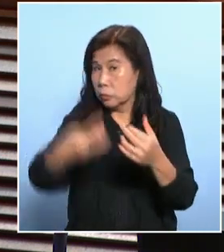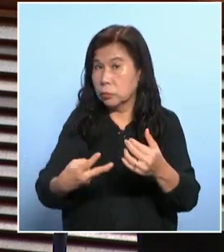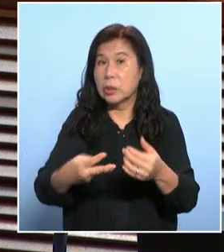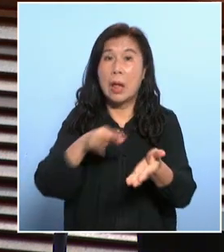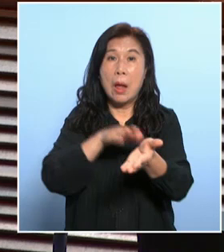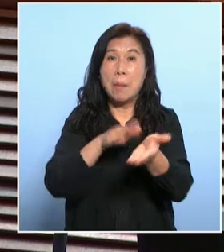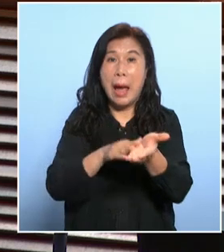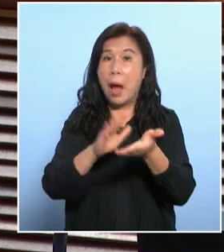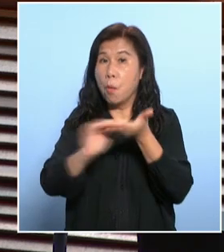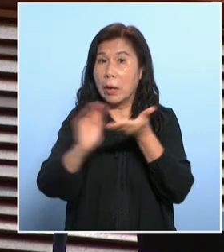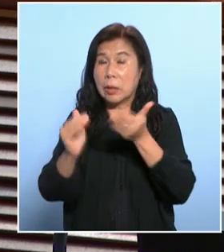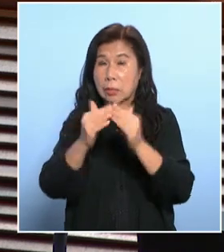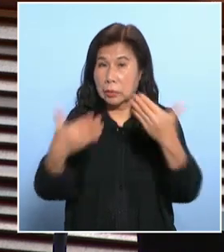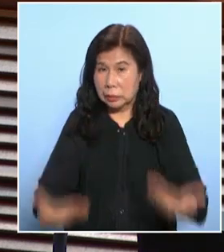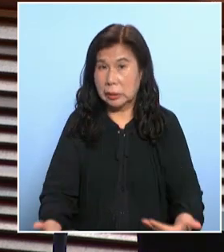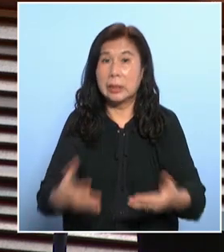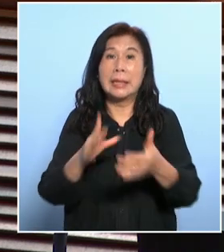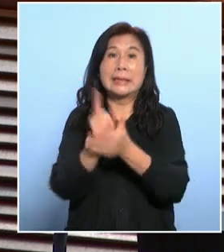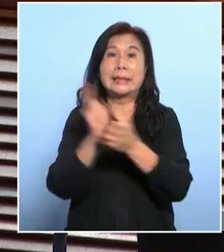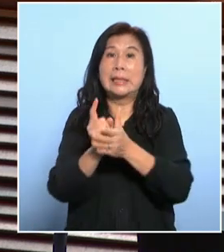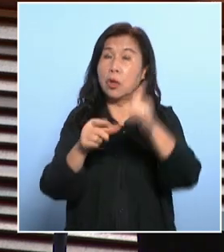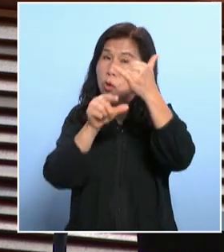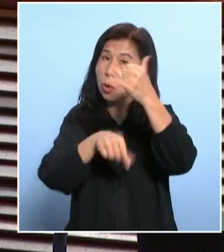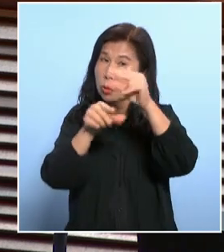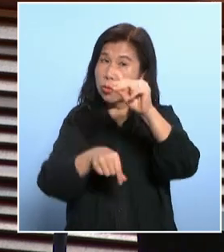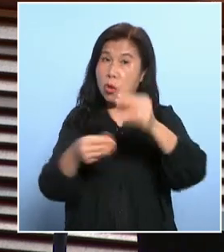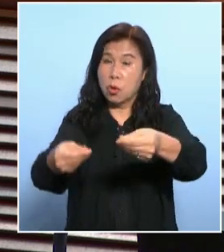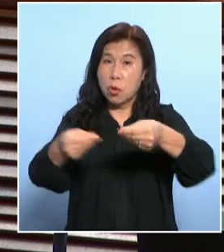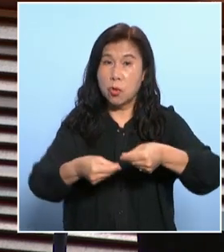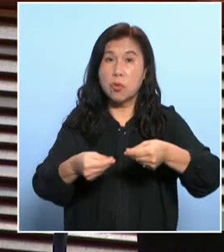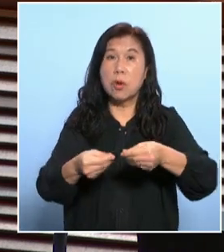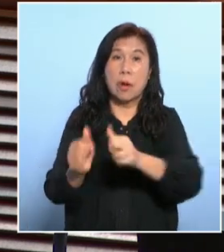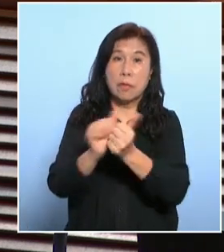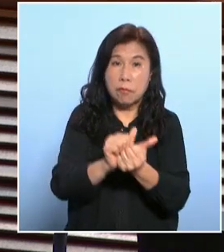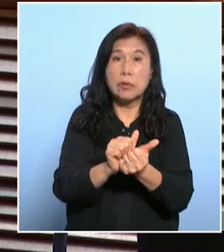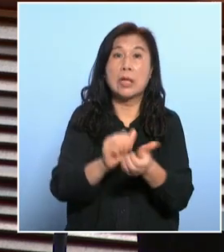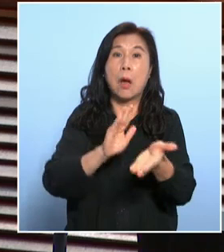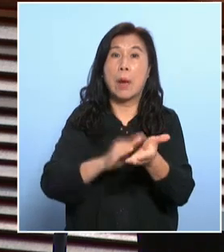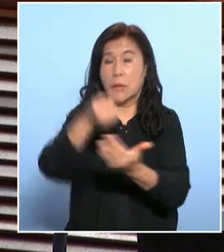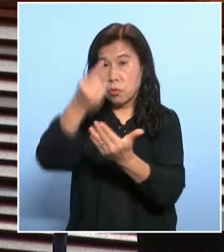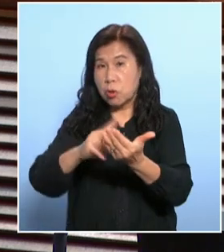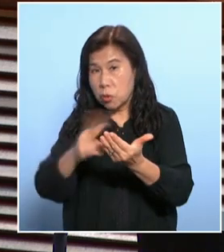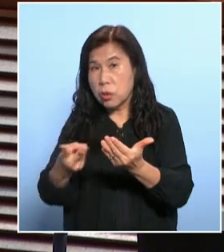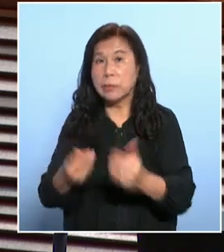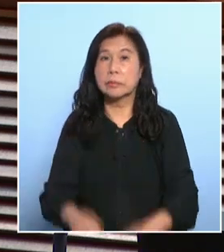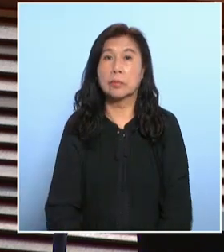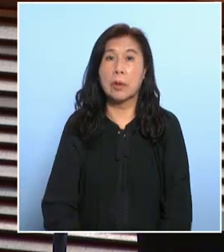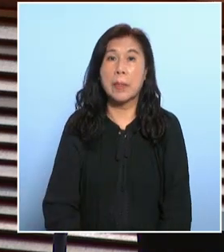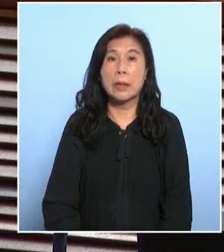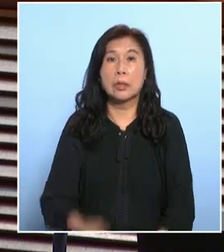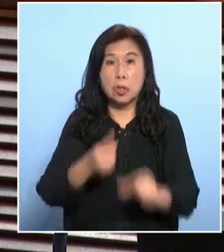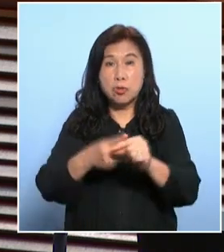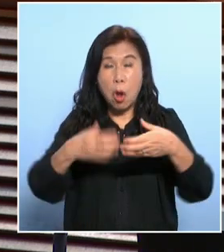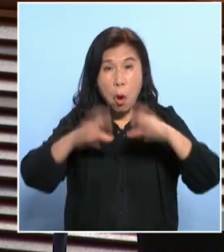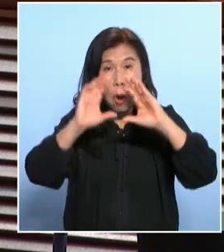on the schedule of meetings for the 2024 session proposed by the administration, the Health Bureau